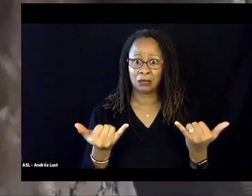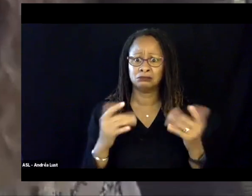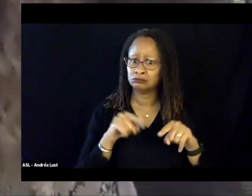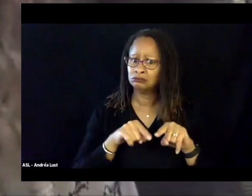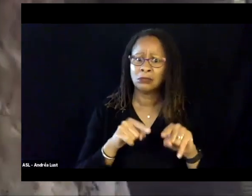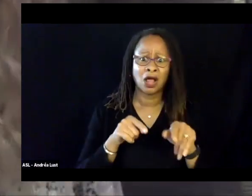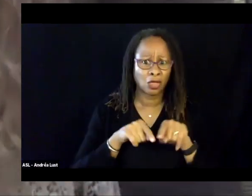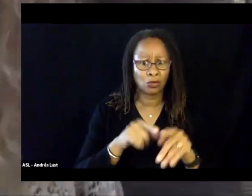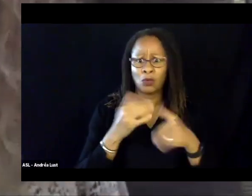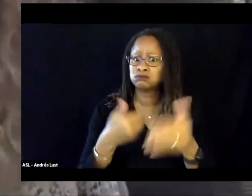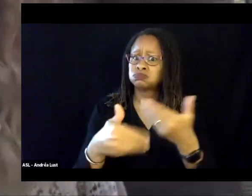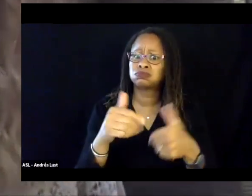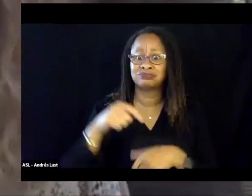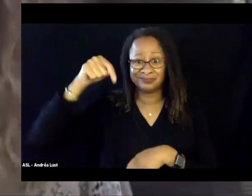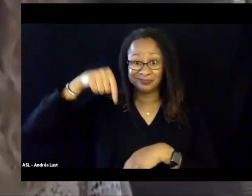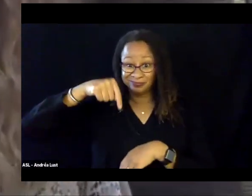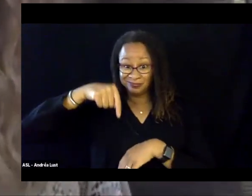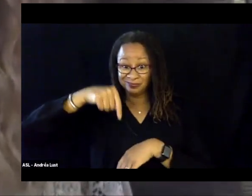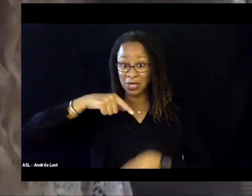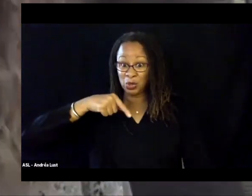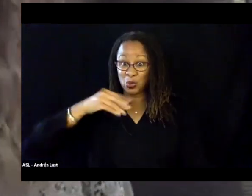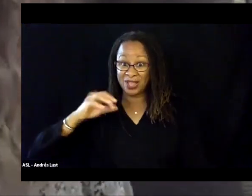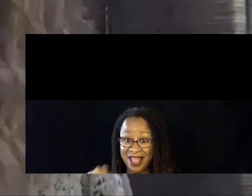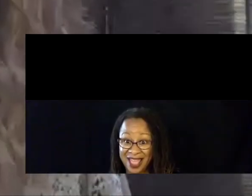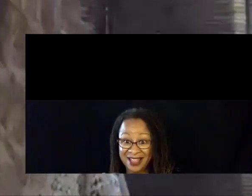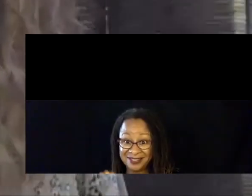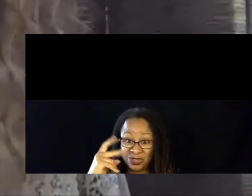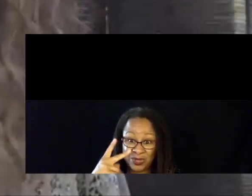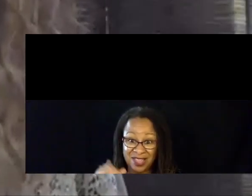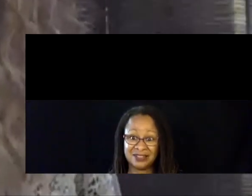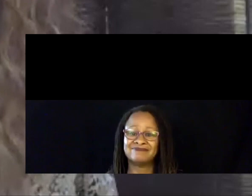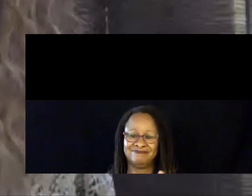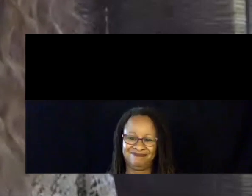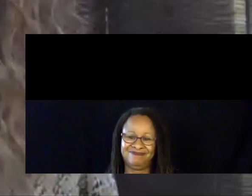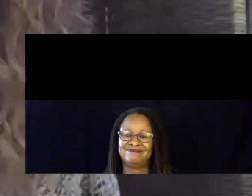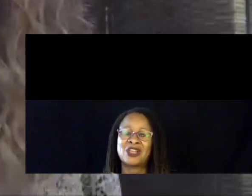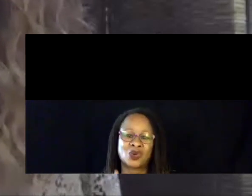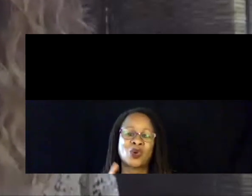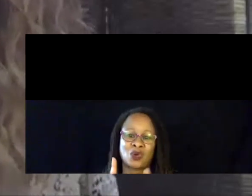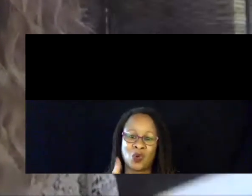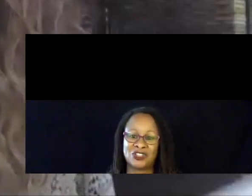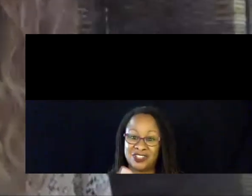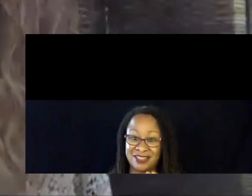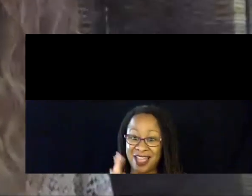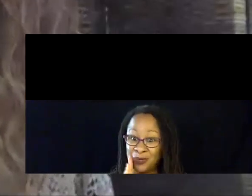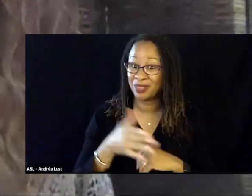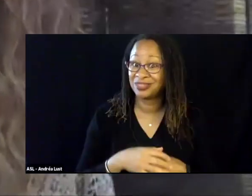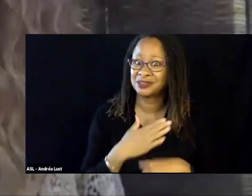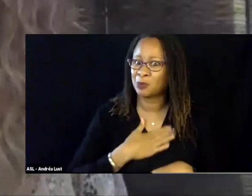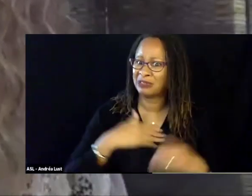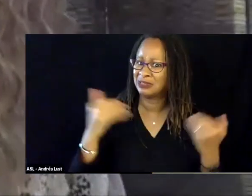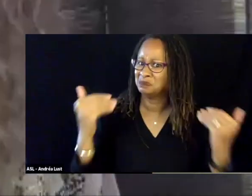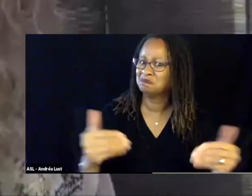in your questions for the Q&A, and then we'll be able to address that. So without further